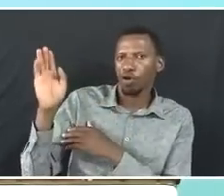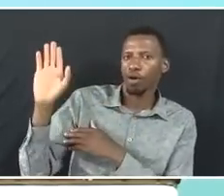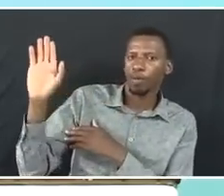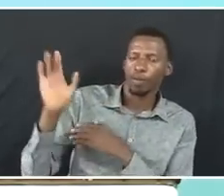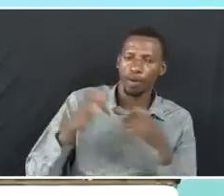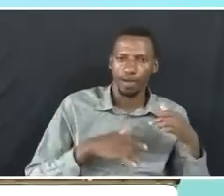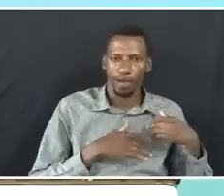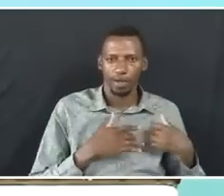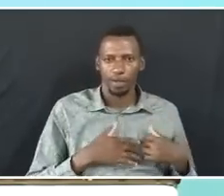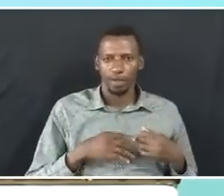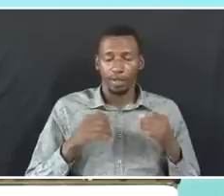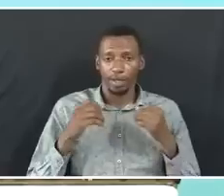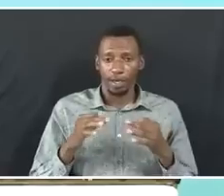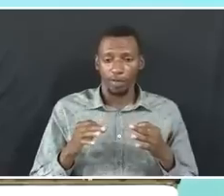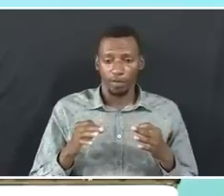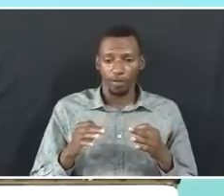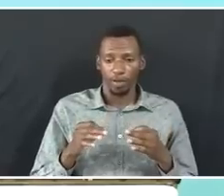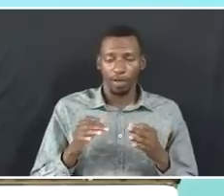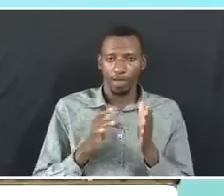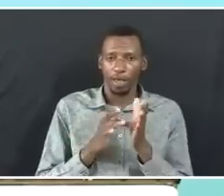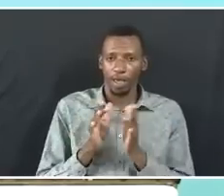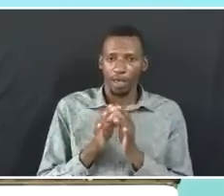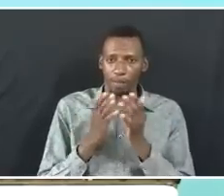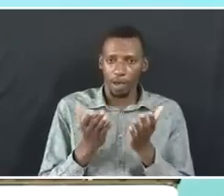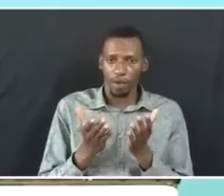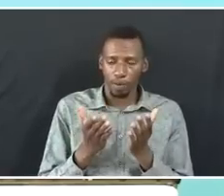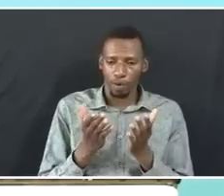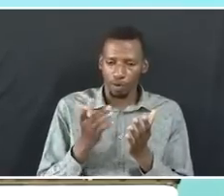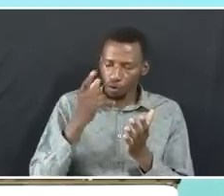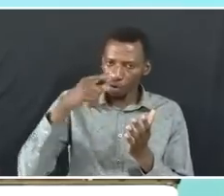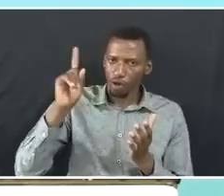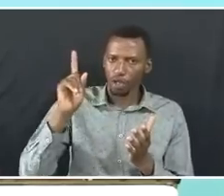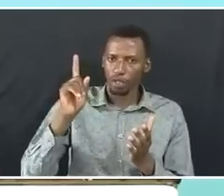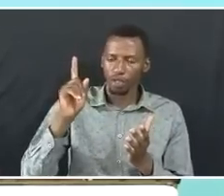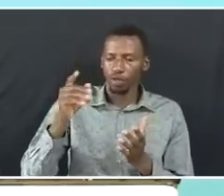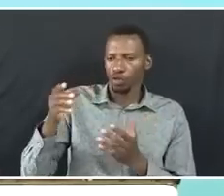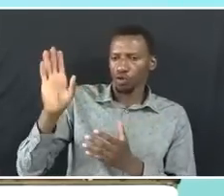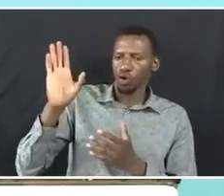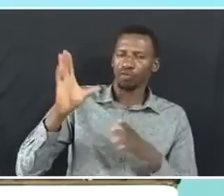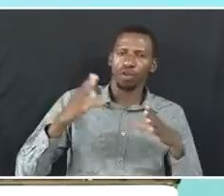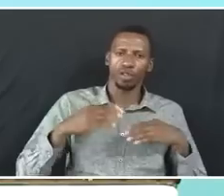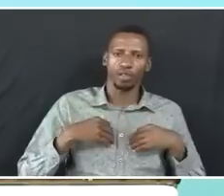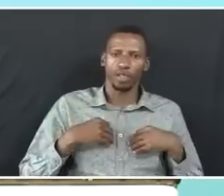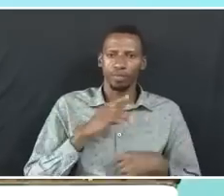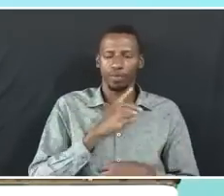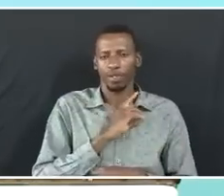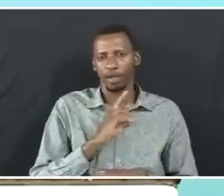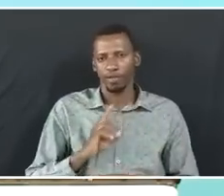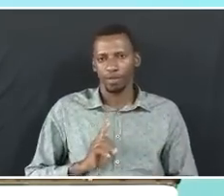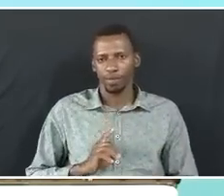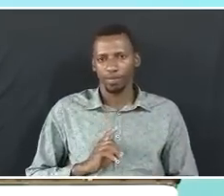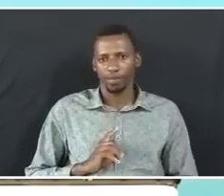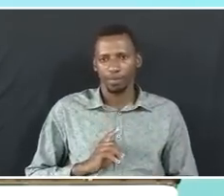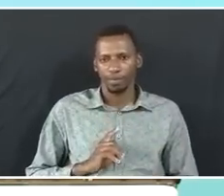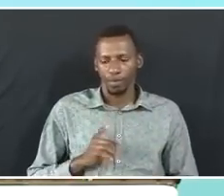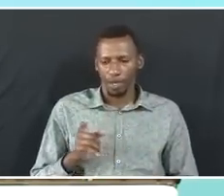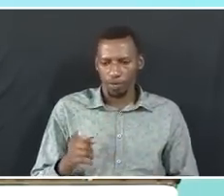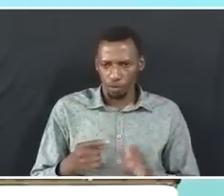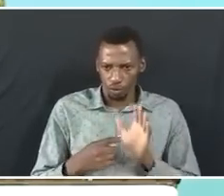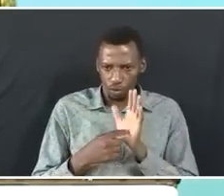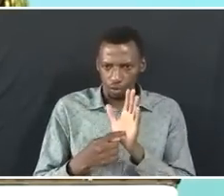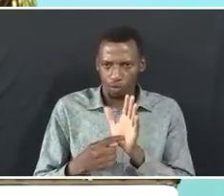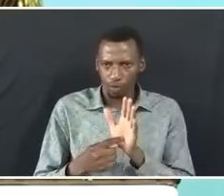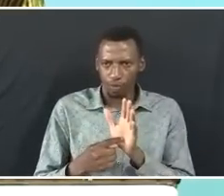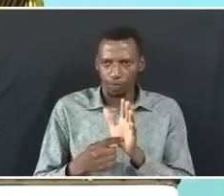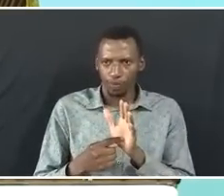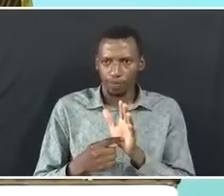record is correct, God justified David in his crimes. I was shown when there was